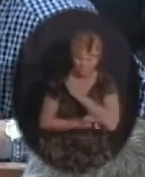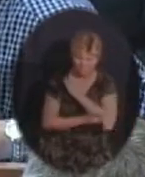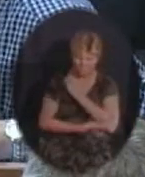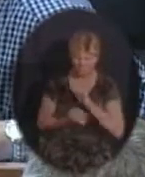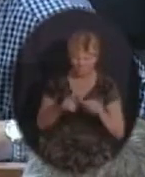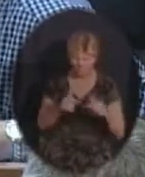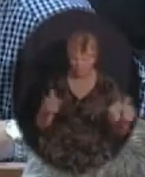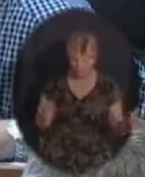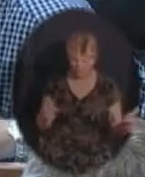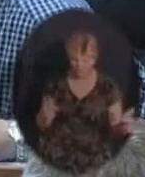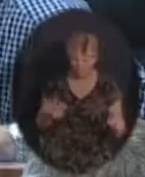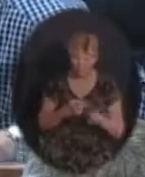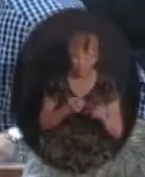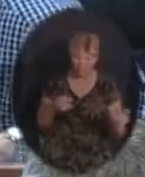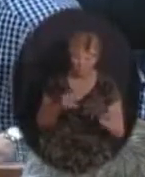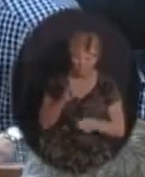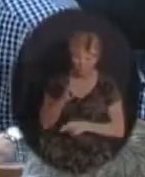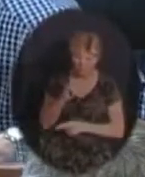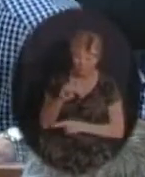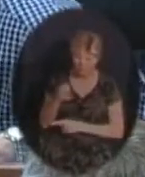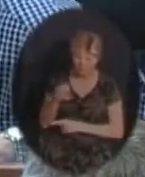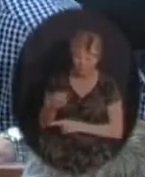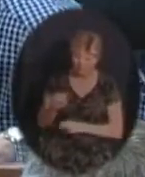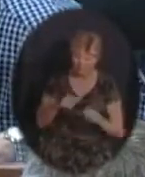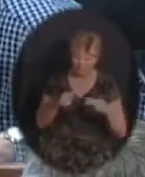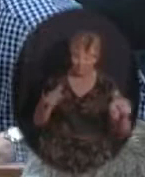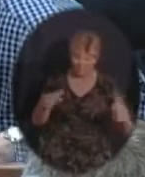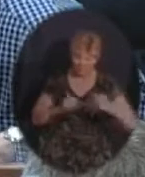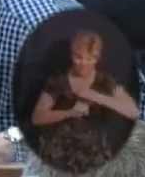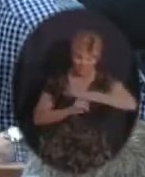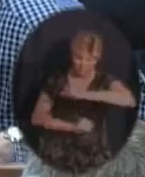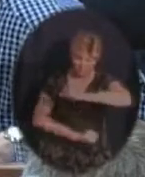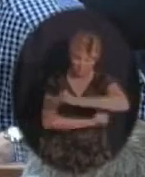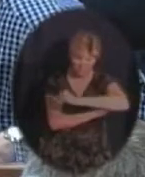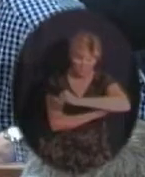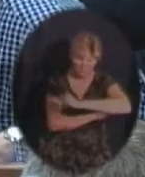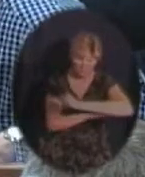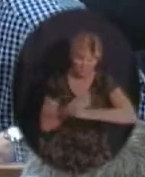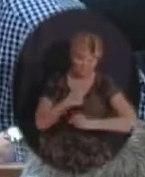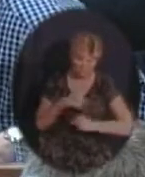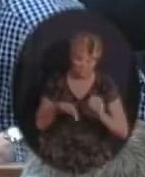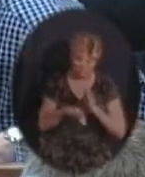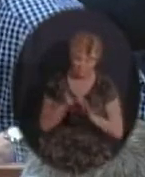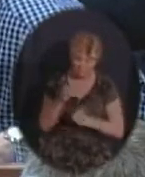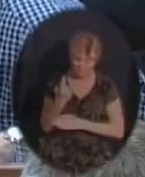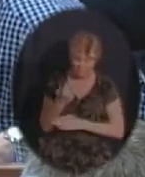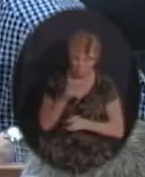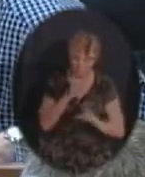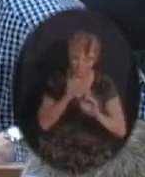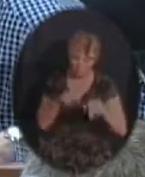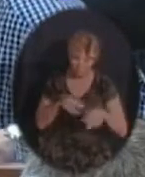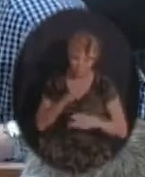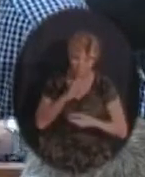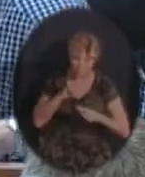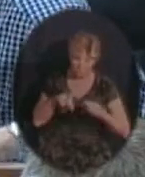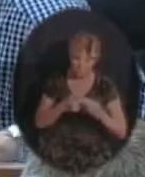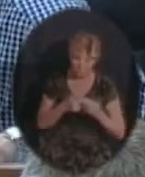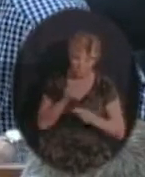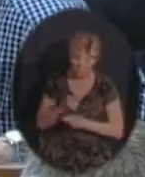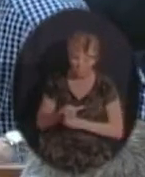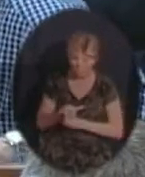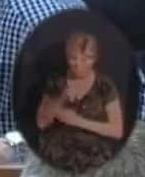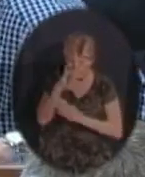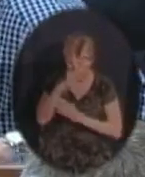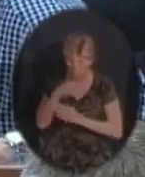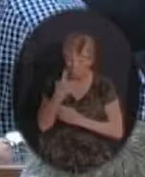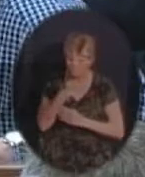the IES Language Foundation that talks about what the research says in terms of those who are exposed to second languages in the elementary school have